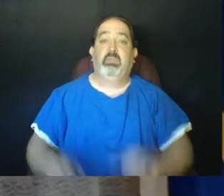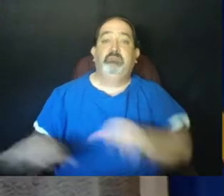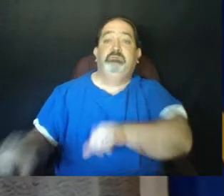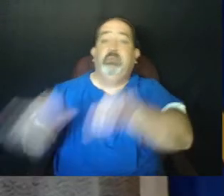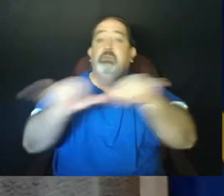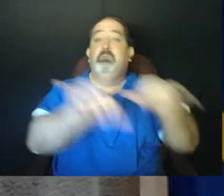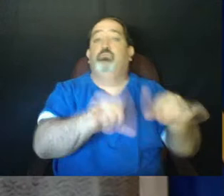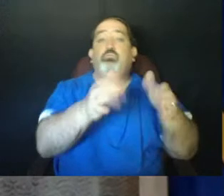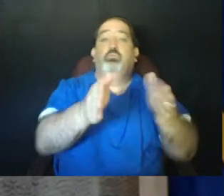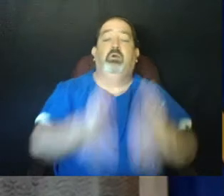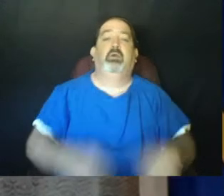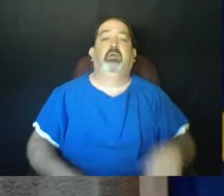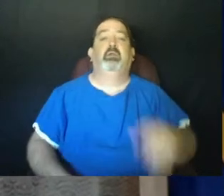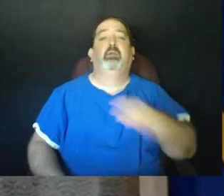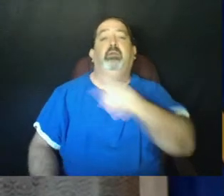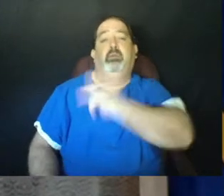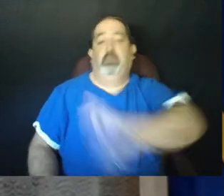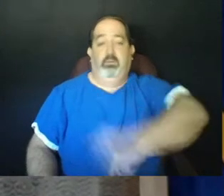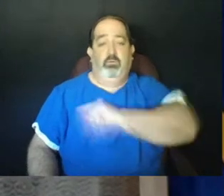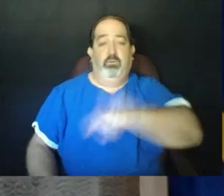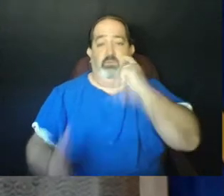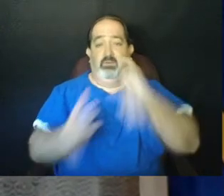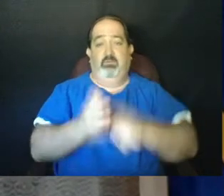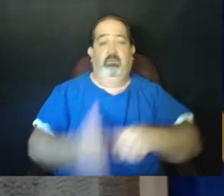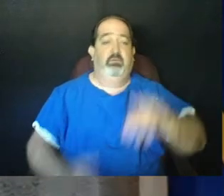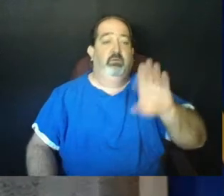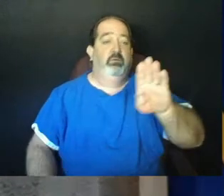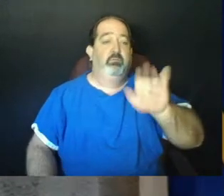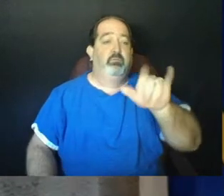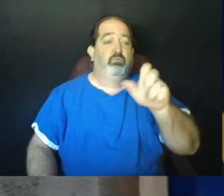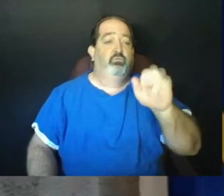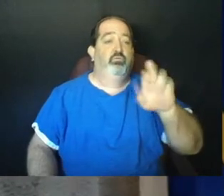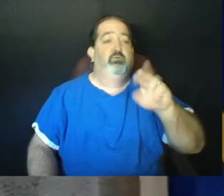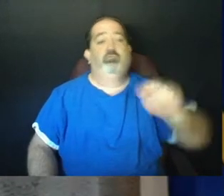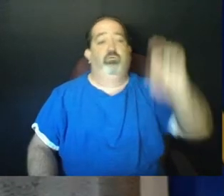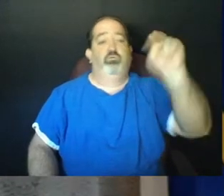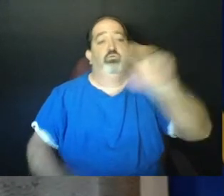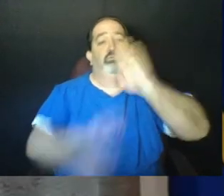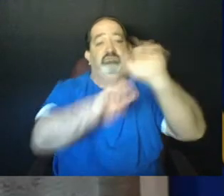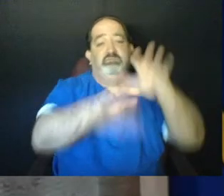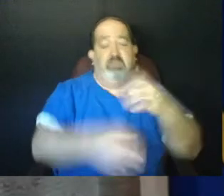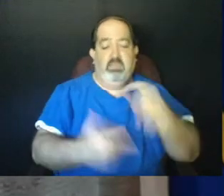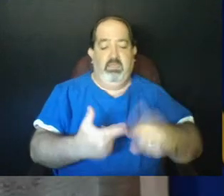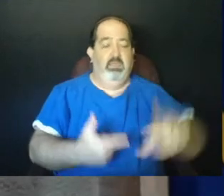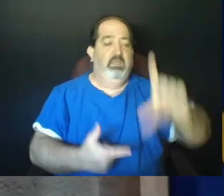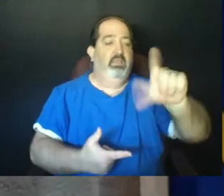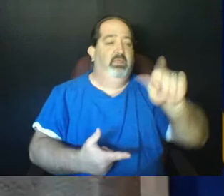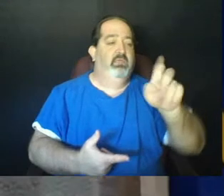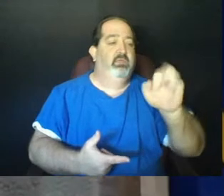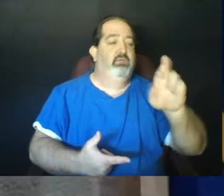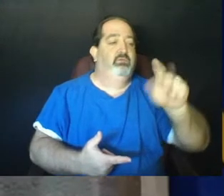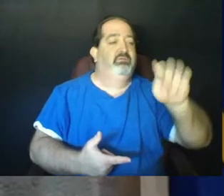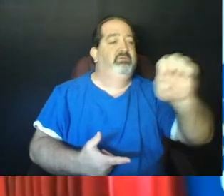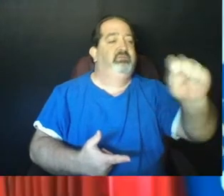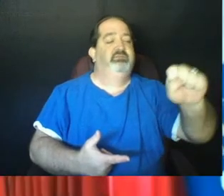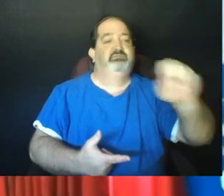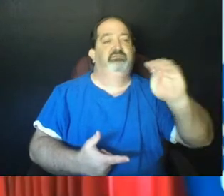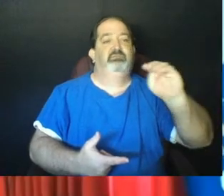In like manner, do their Majesties recognize Bjorn of the Northern Sea and Laertes McBride.